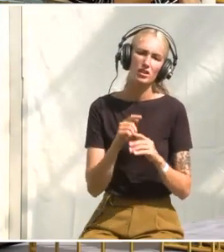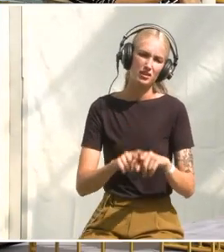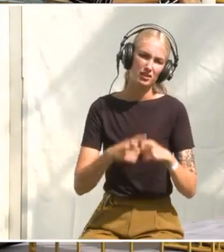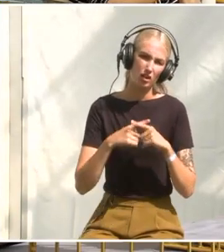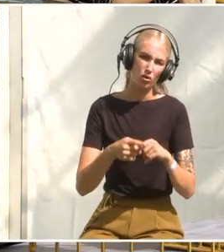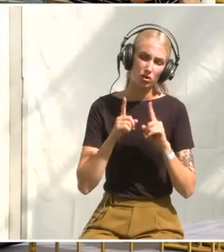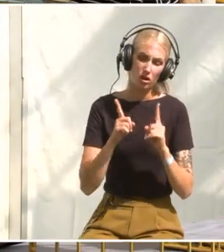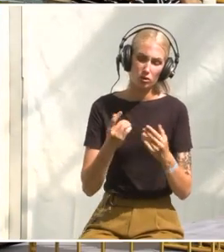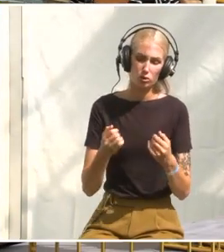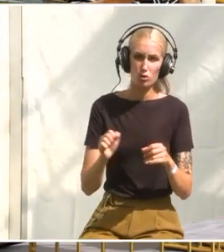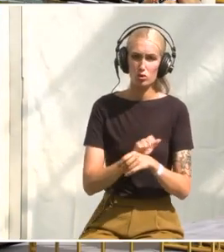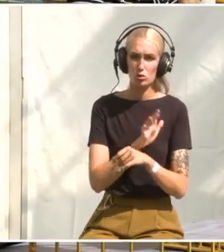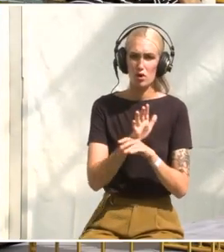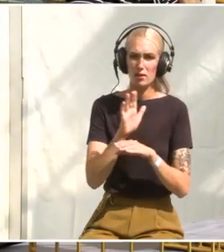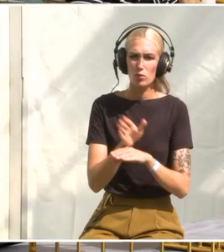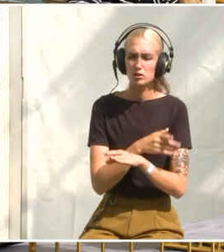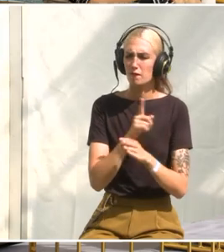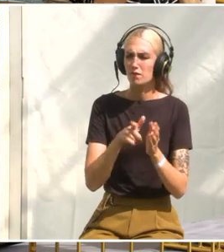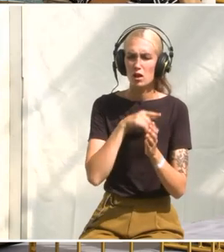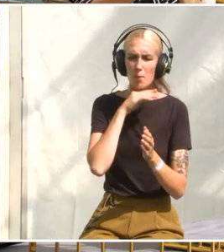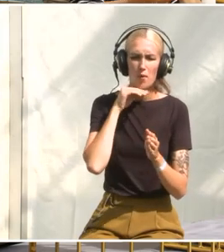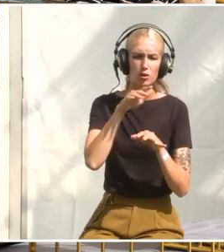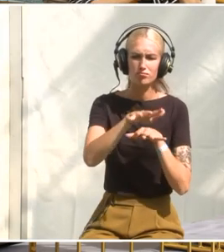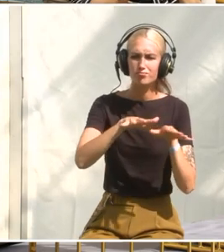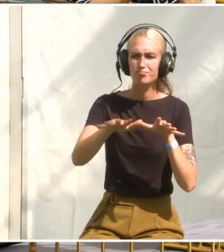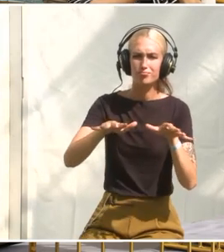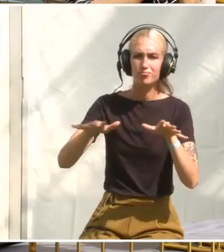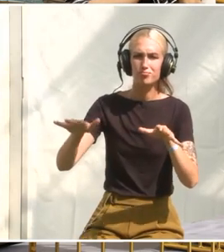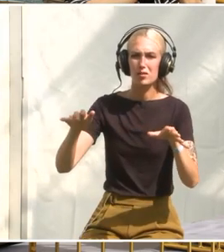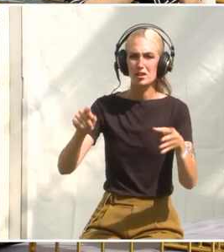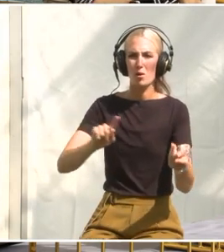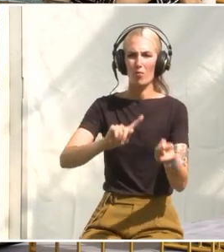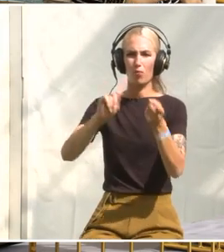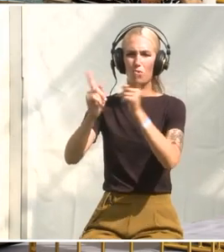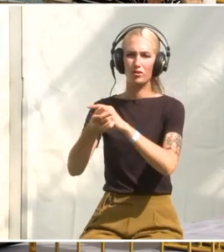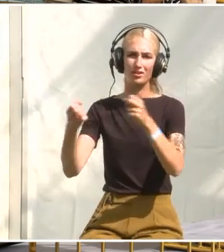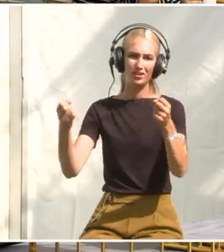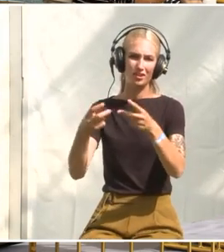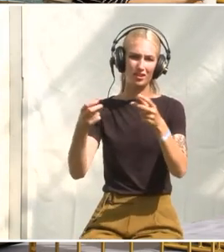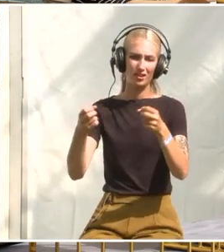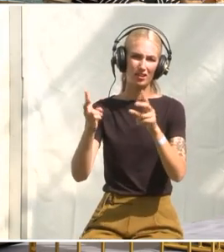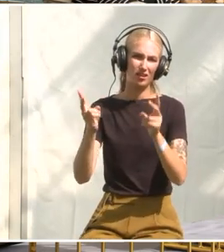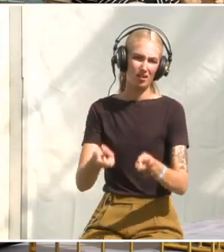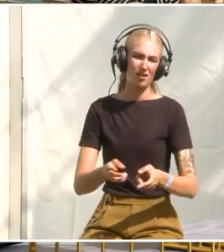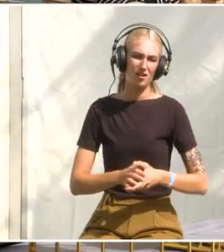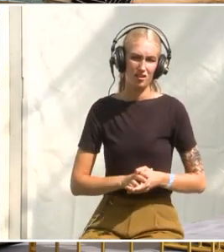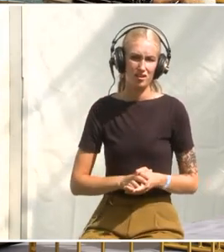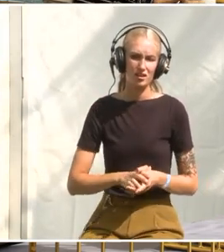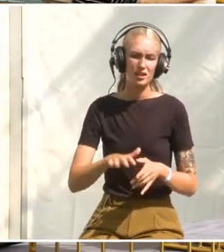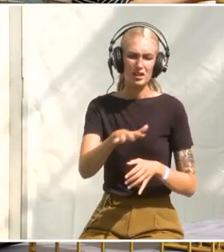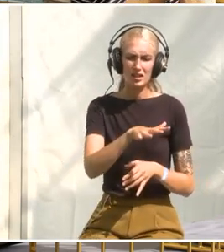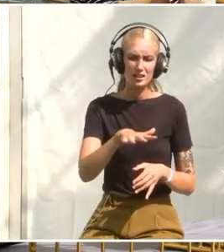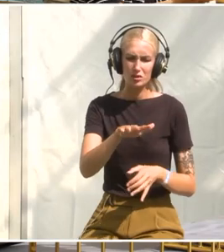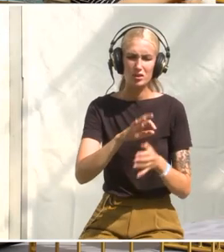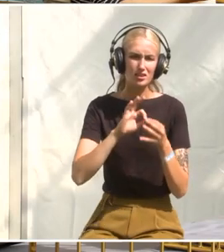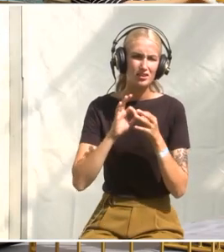since the COVID, because so many other sectors went online and there was this kind of, it's still very specific sectors, and